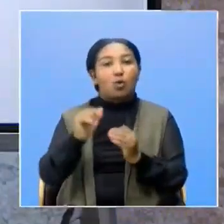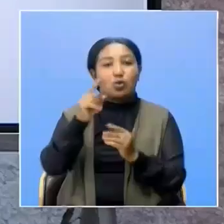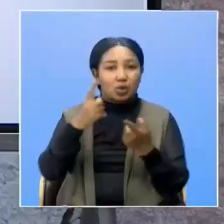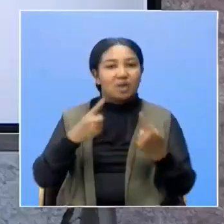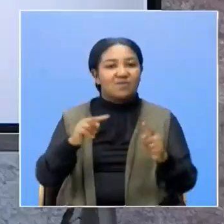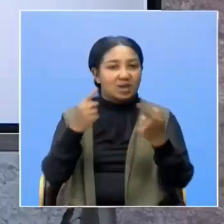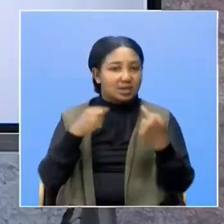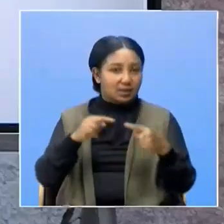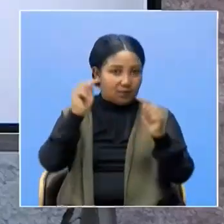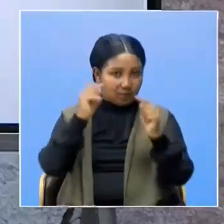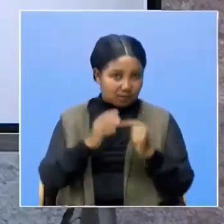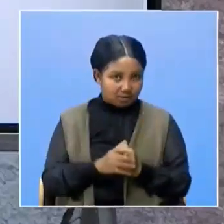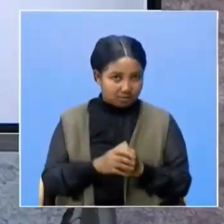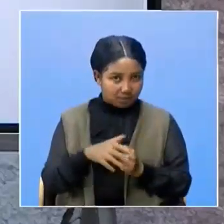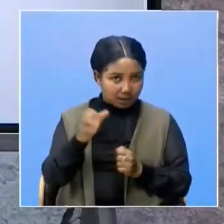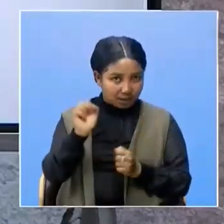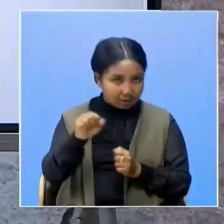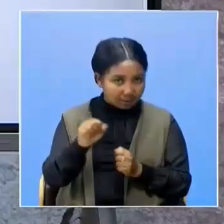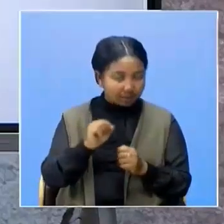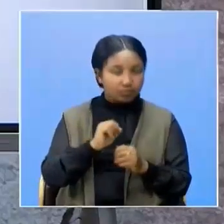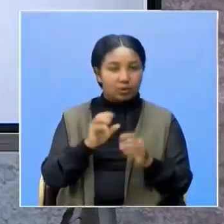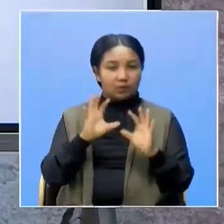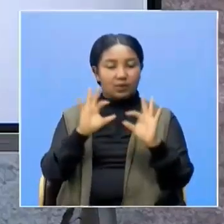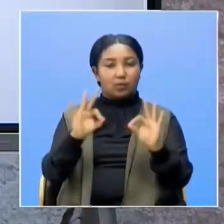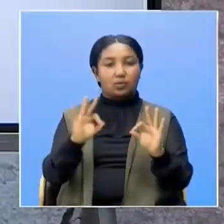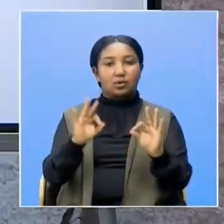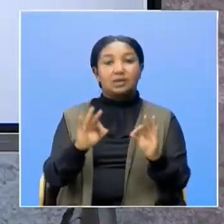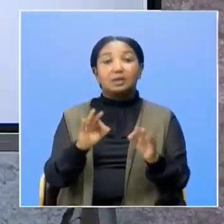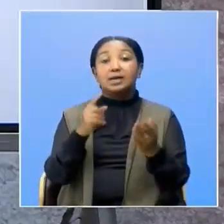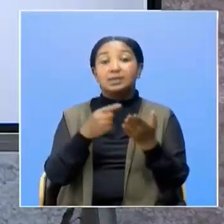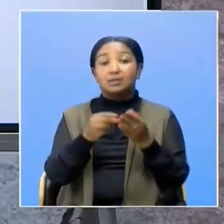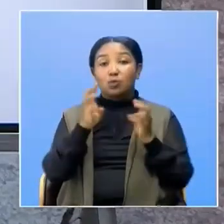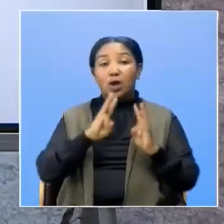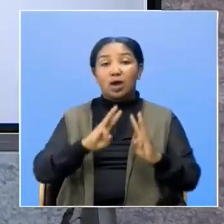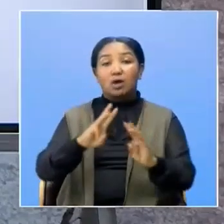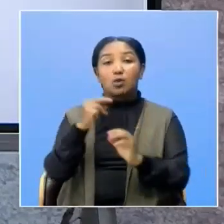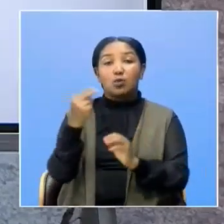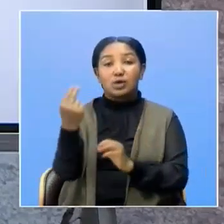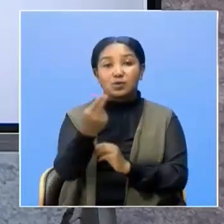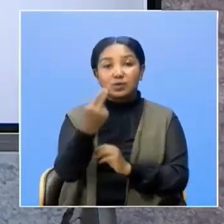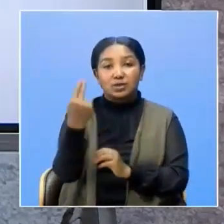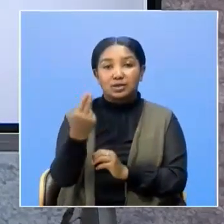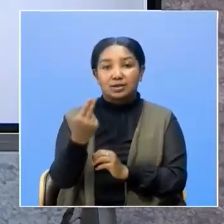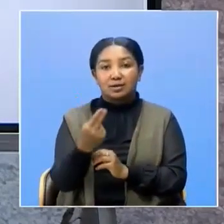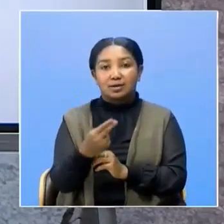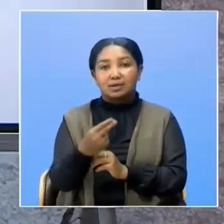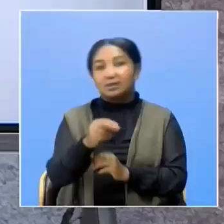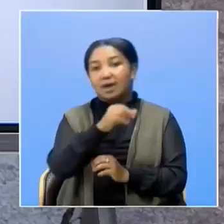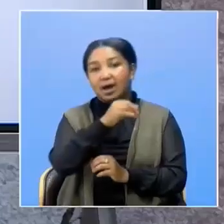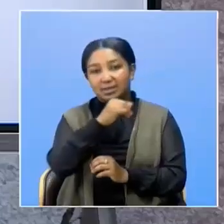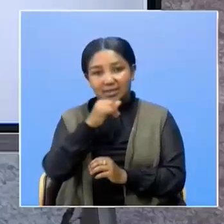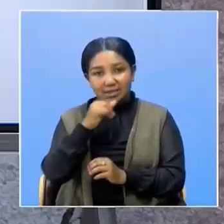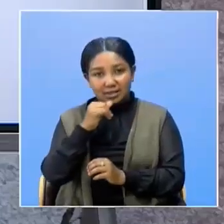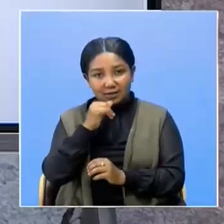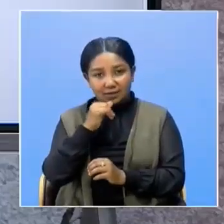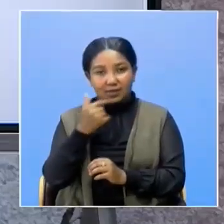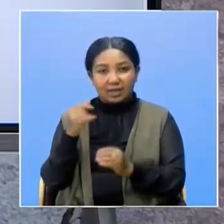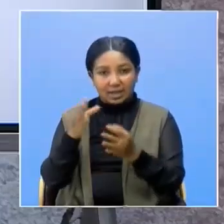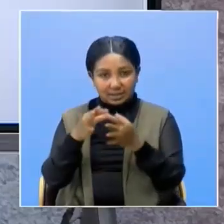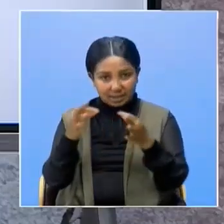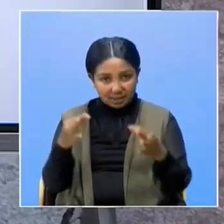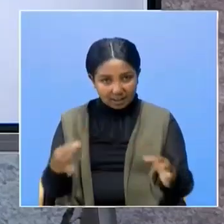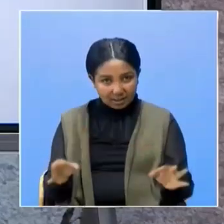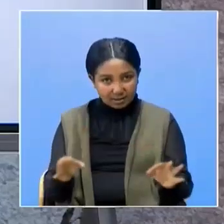that you make. Right? Very good. So, in these ways, we use what? We use the adjectives in our